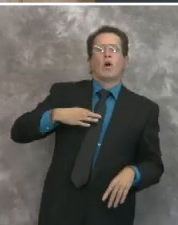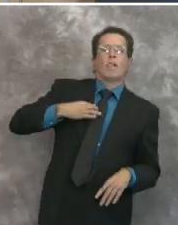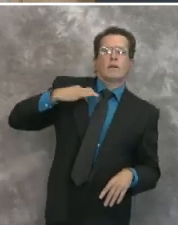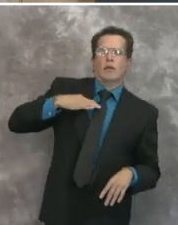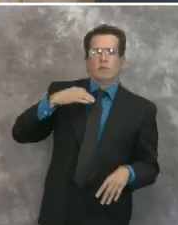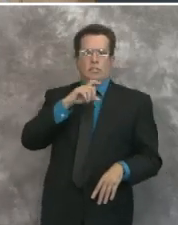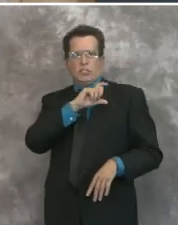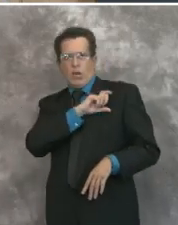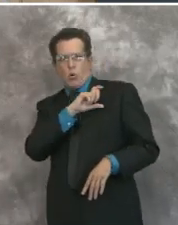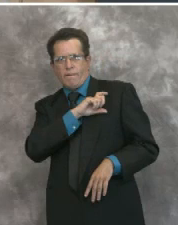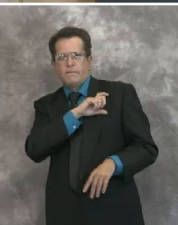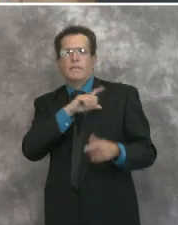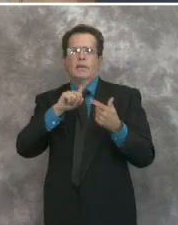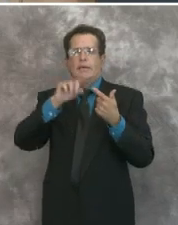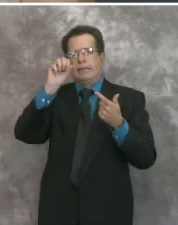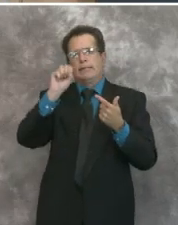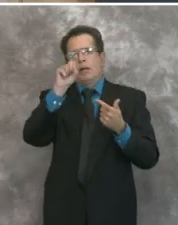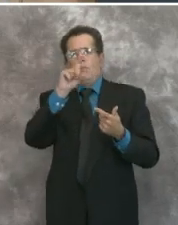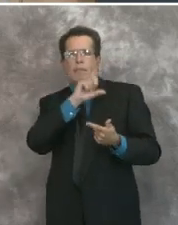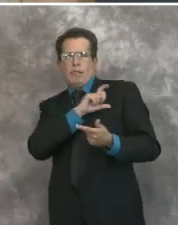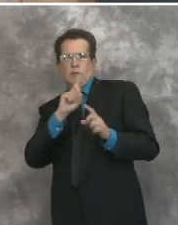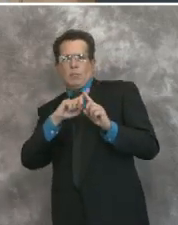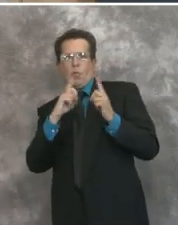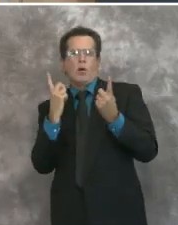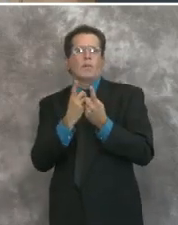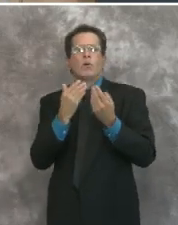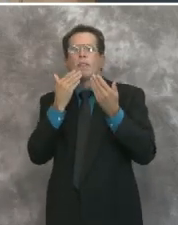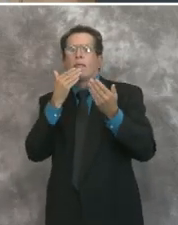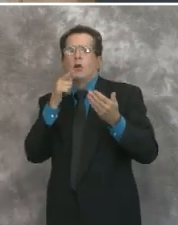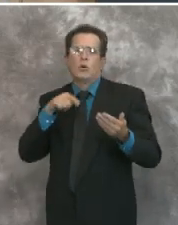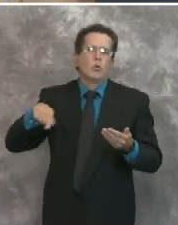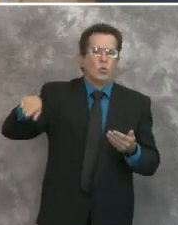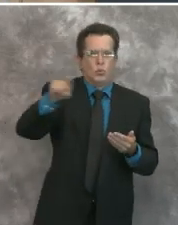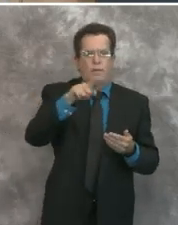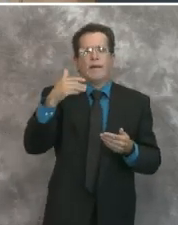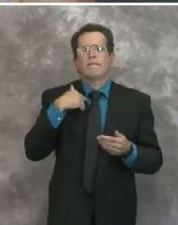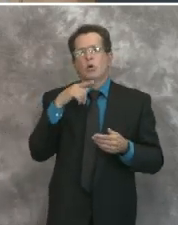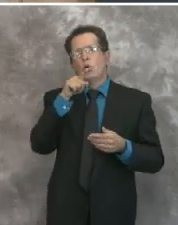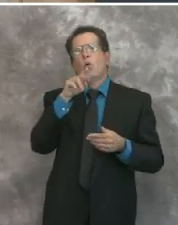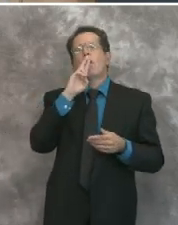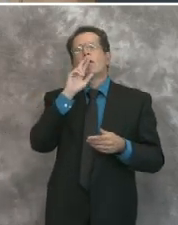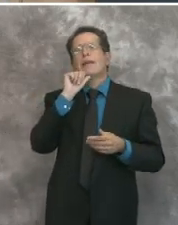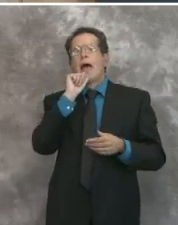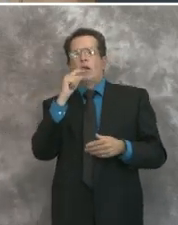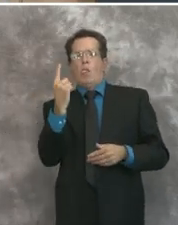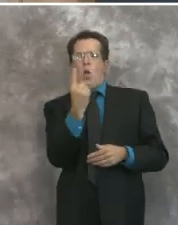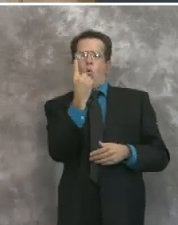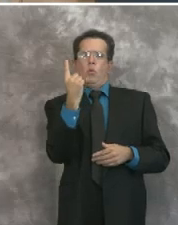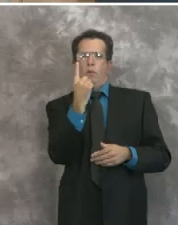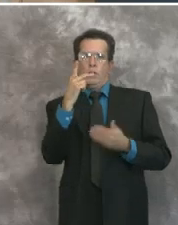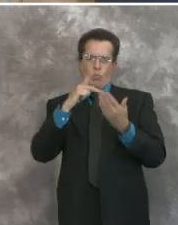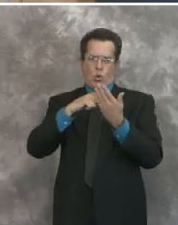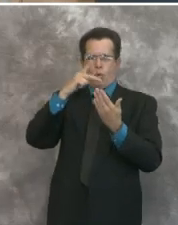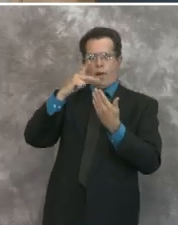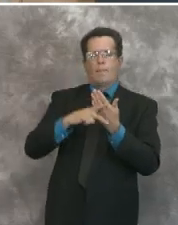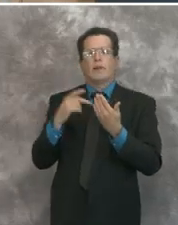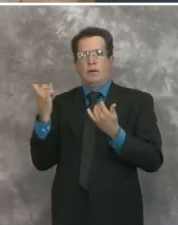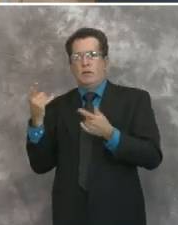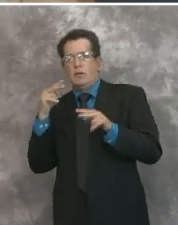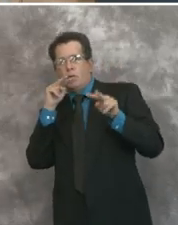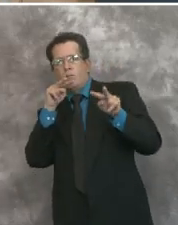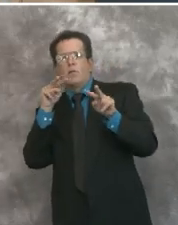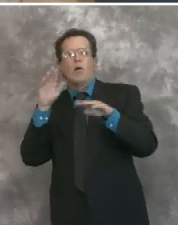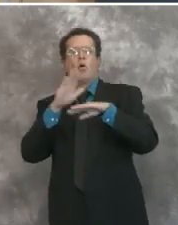the Sheriff and San Diego Police Department, who through the You Are Not Alone program are continuing to check up on